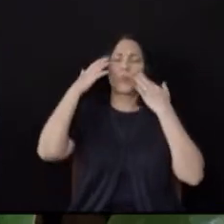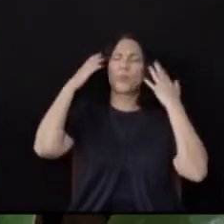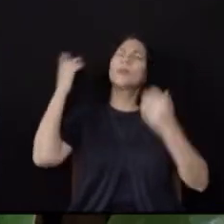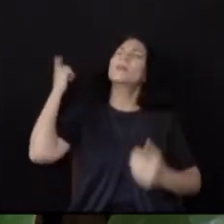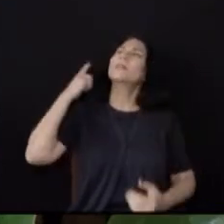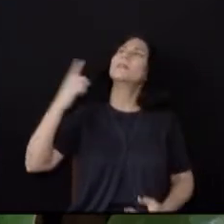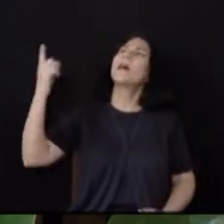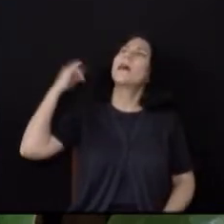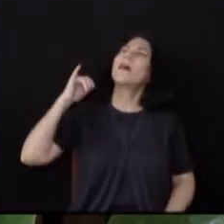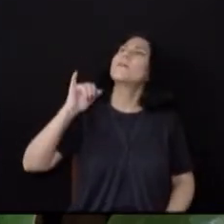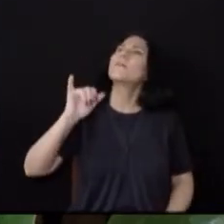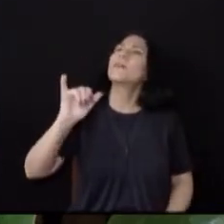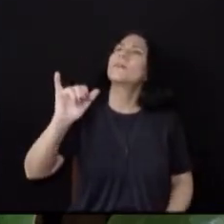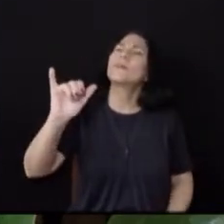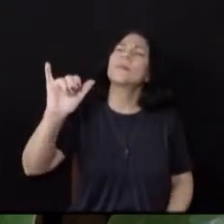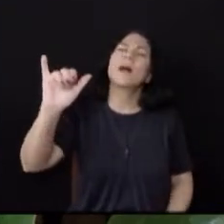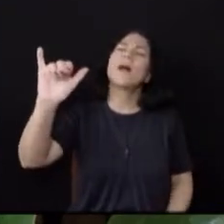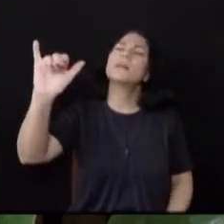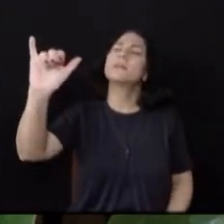overwhelming,